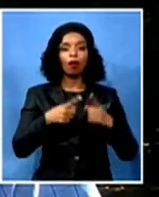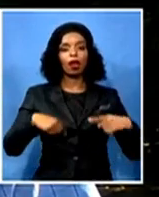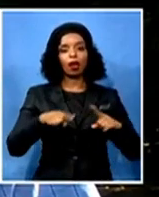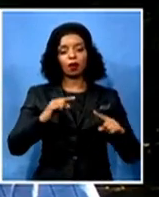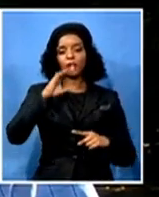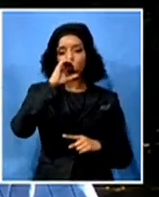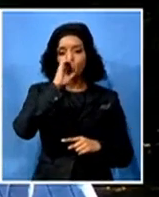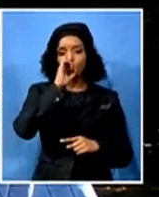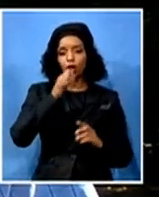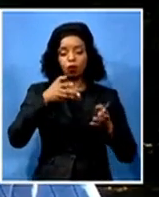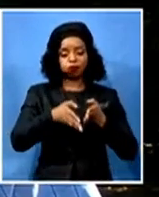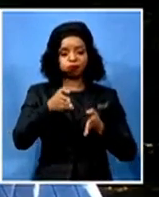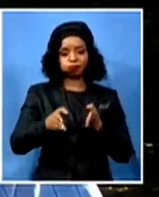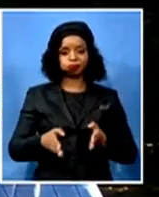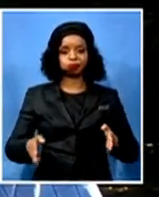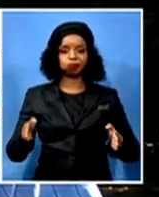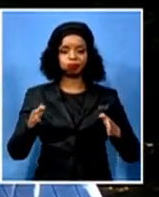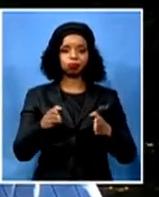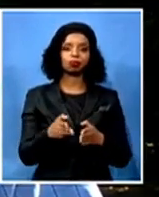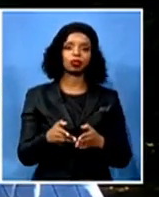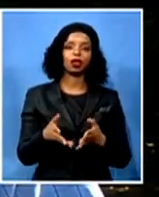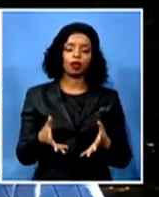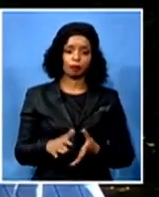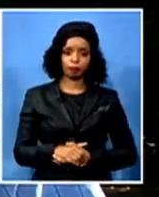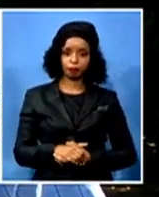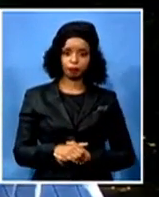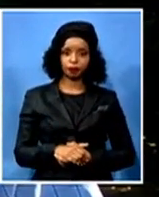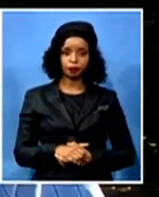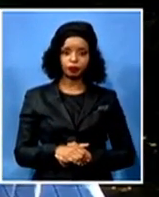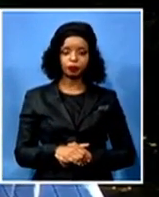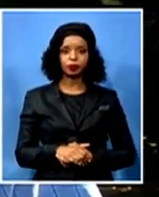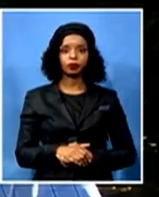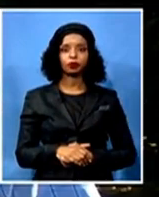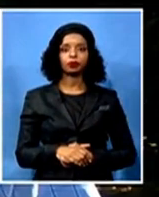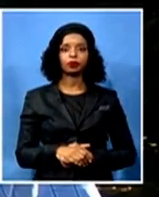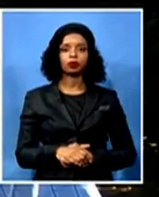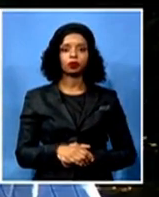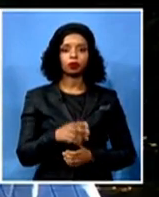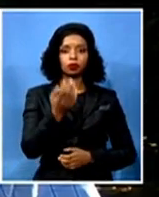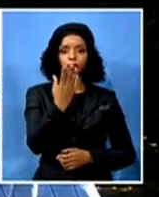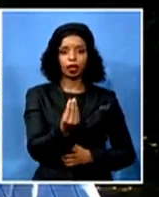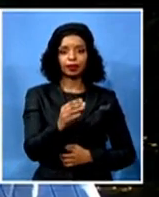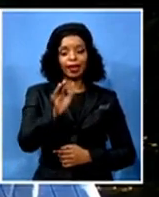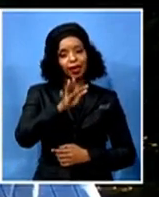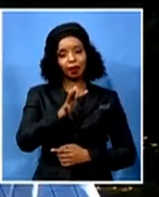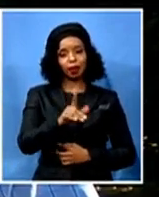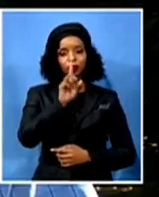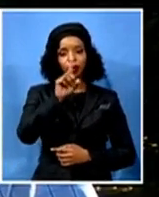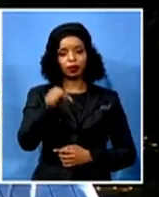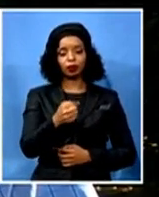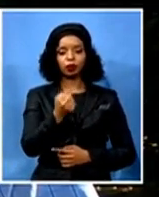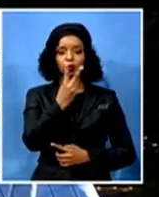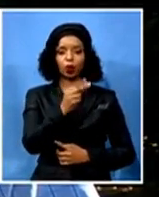orchards that we have. There was about 1,200 hectares that we lost in Letsitele due to the